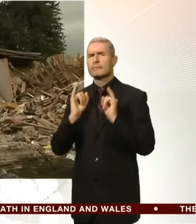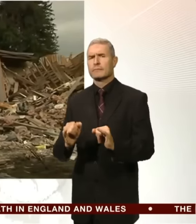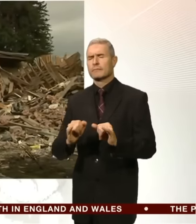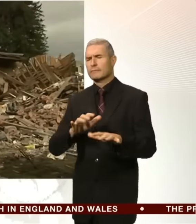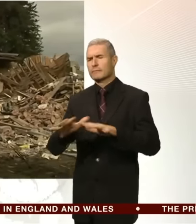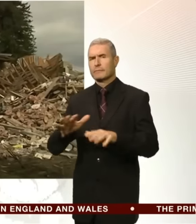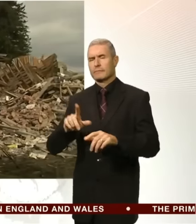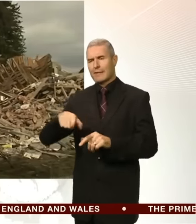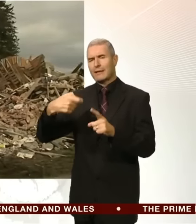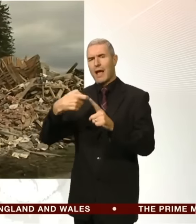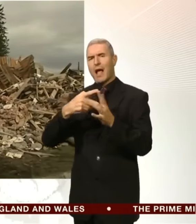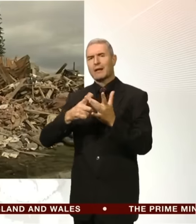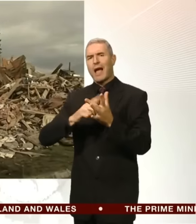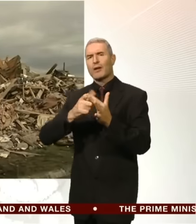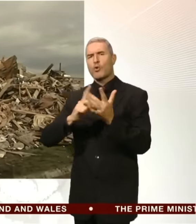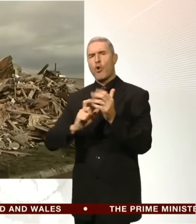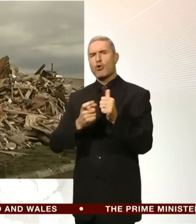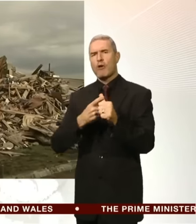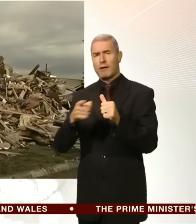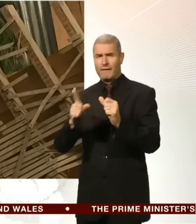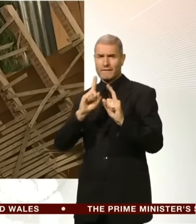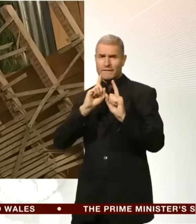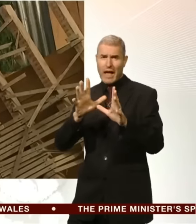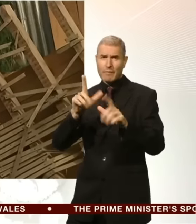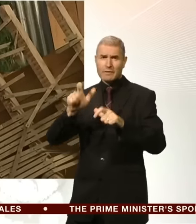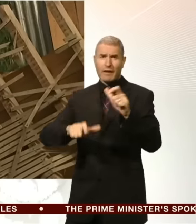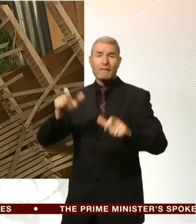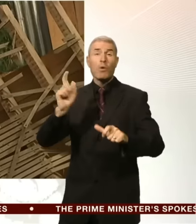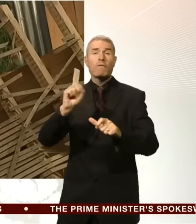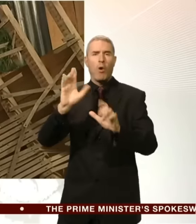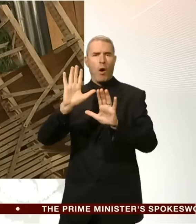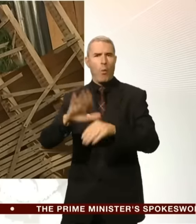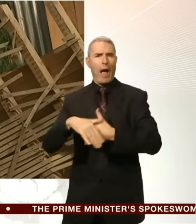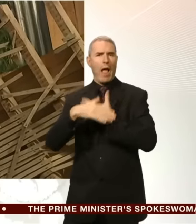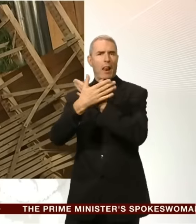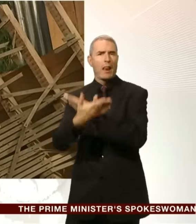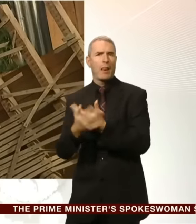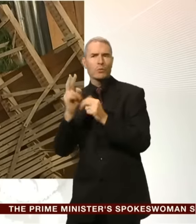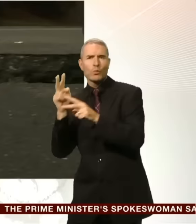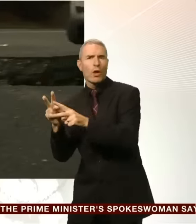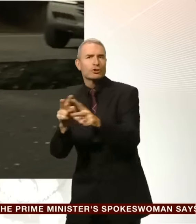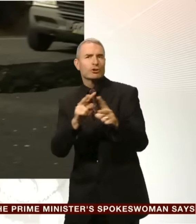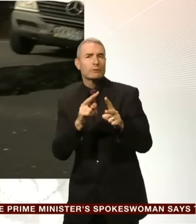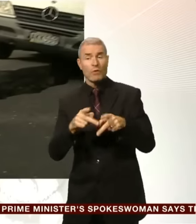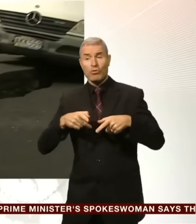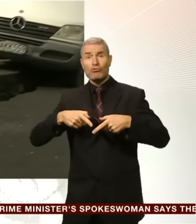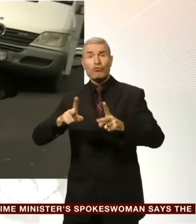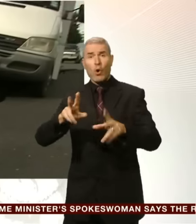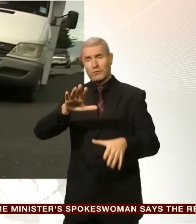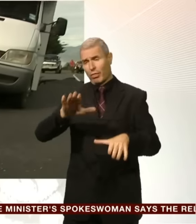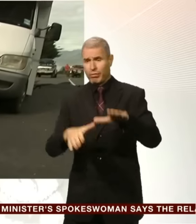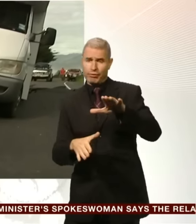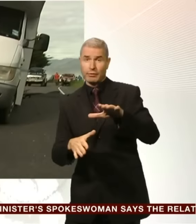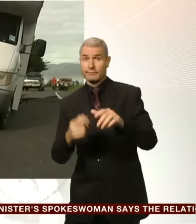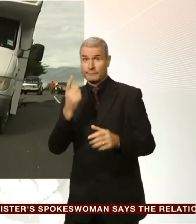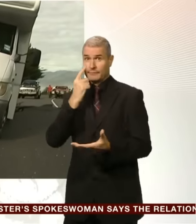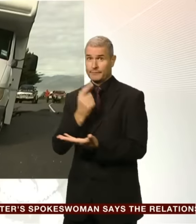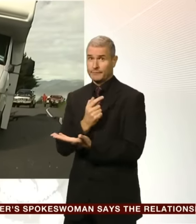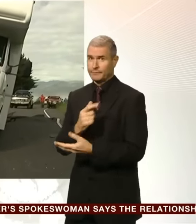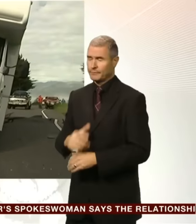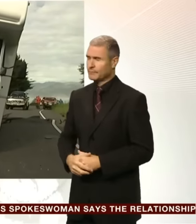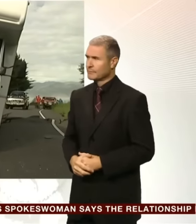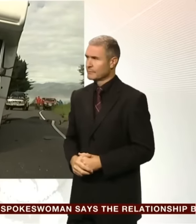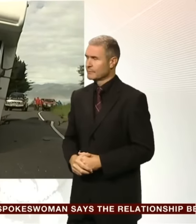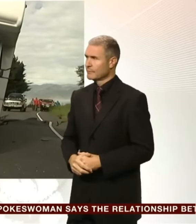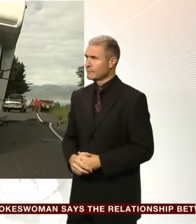felt in Kaikoura, a tourist town famous for its whale watching. Cut off by road, its residents were left watching the seas in